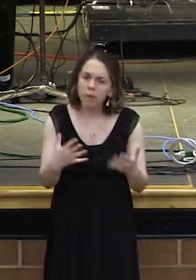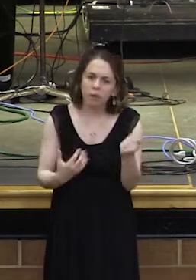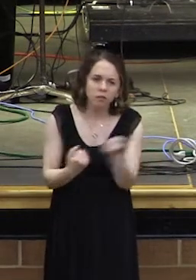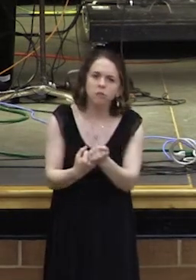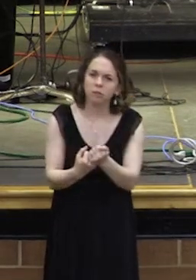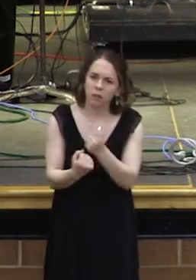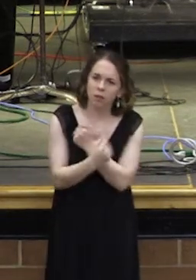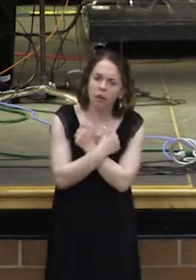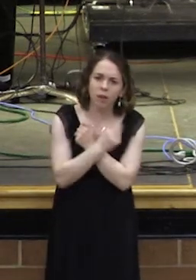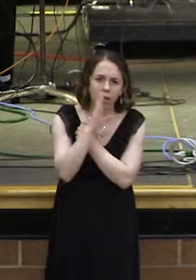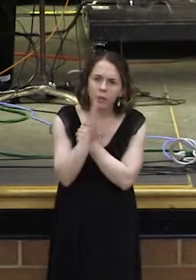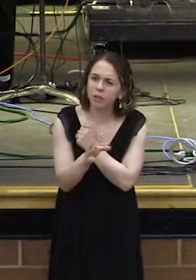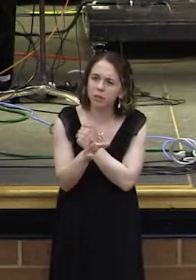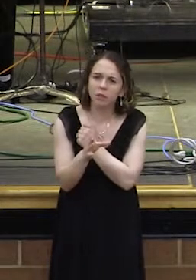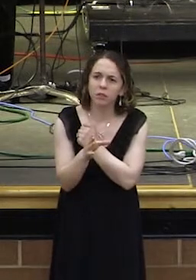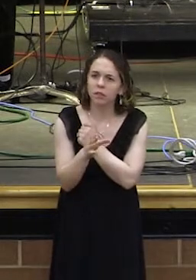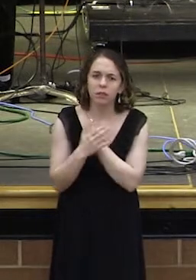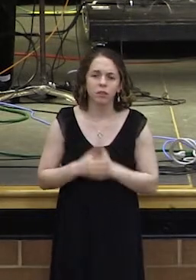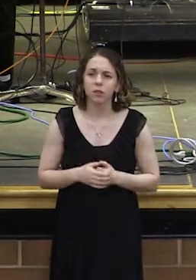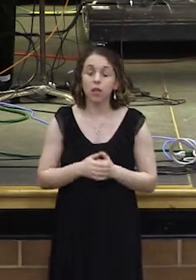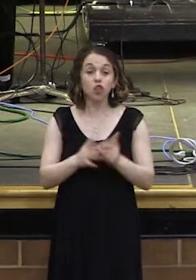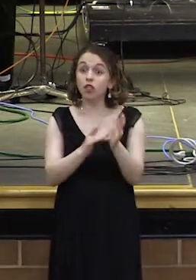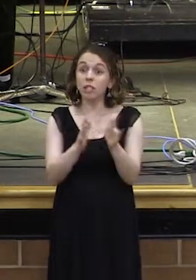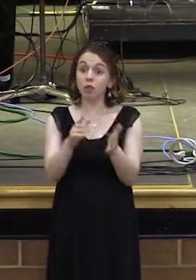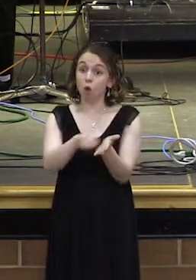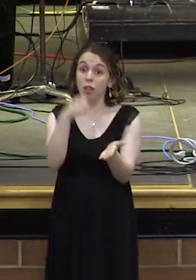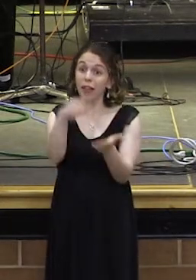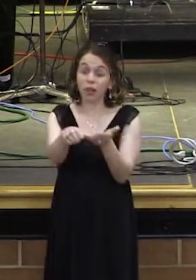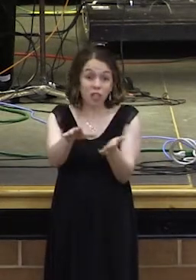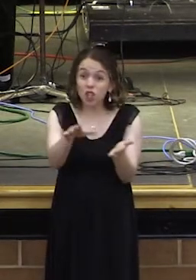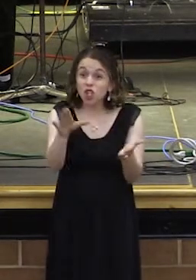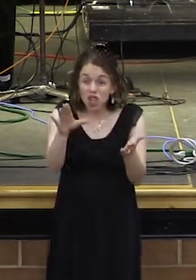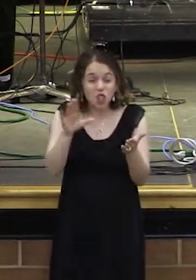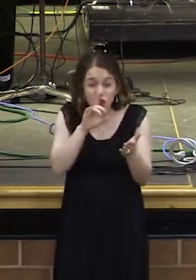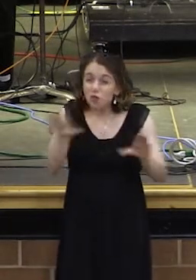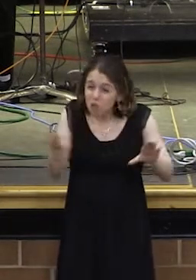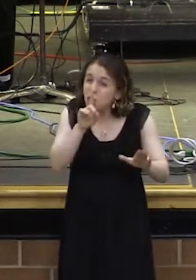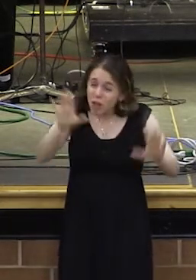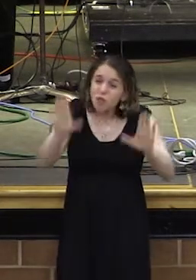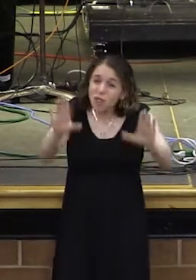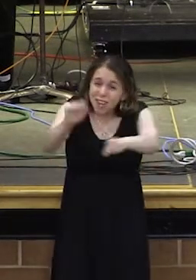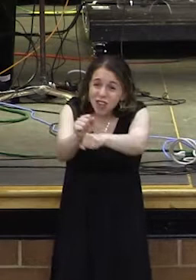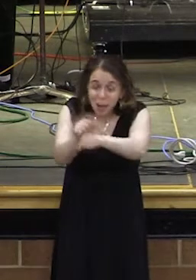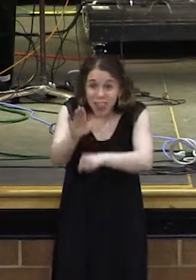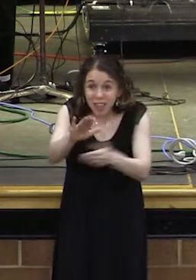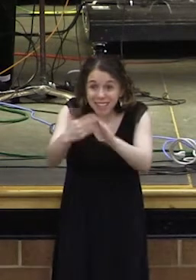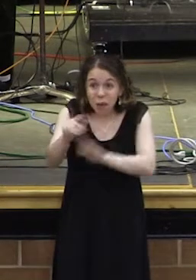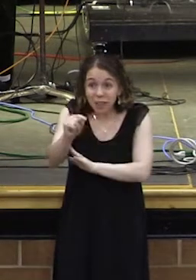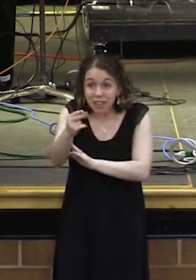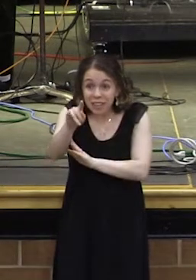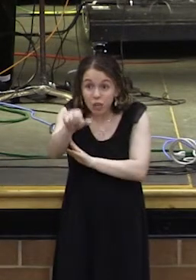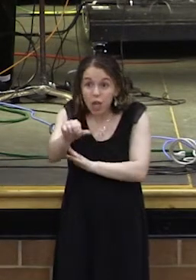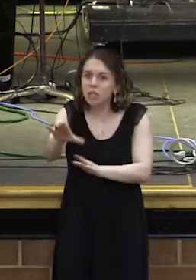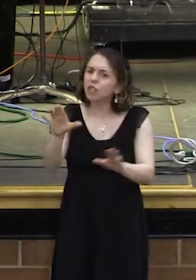Amen so he says to them you guys are already doing right just get rid of this bad teaching that's leading people to compromise J I'm not going to ask you